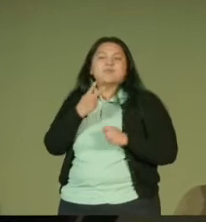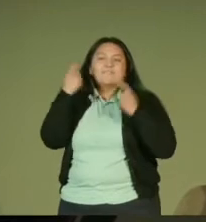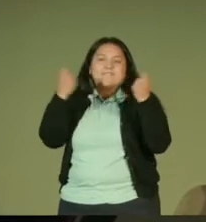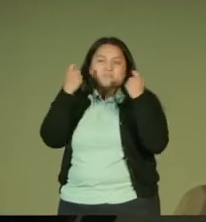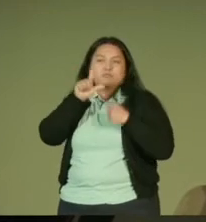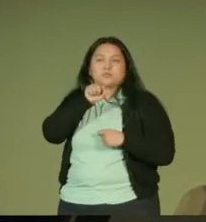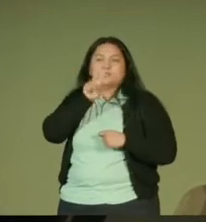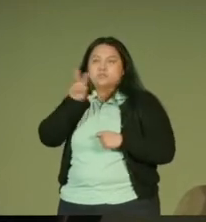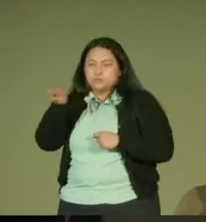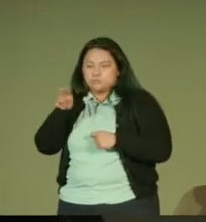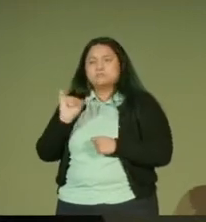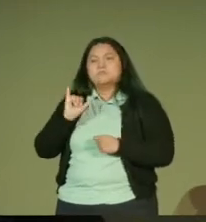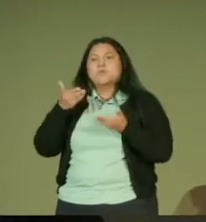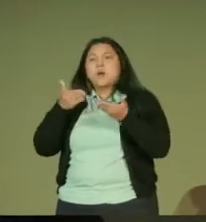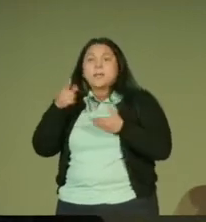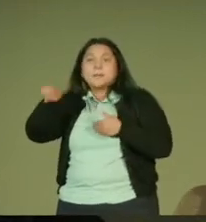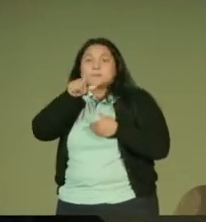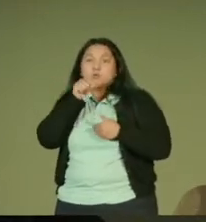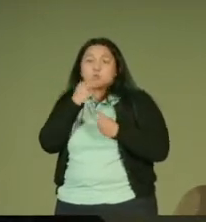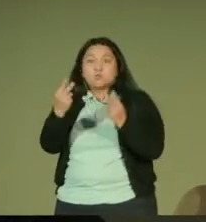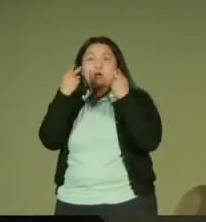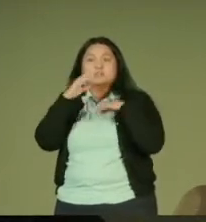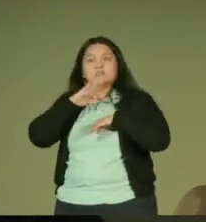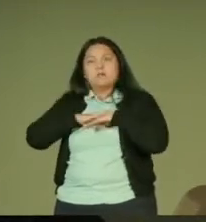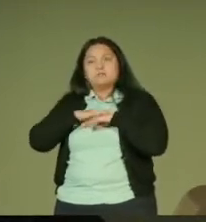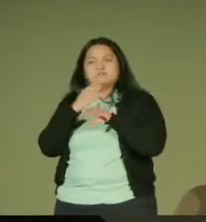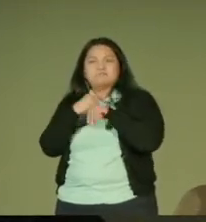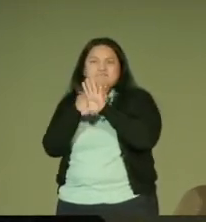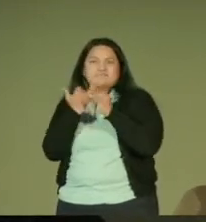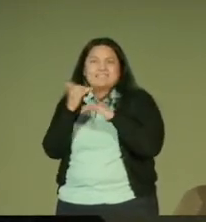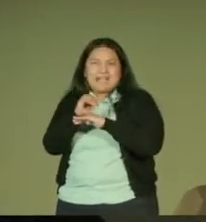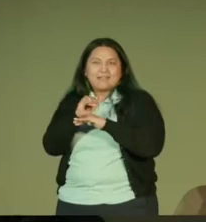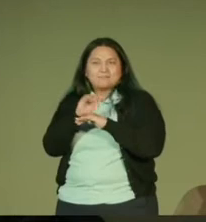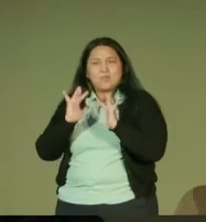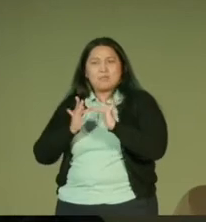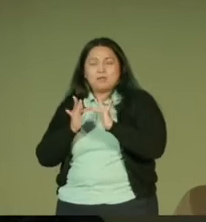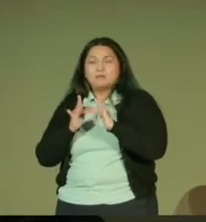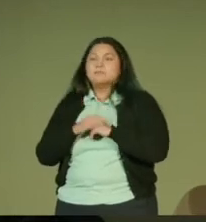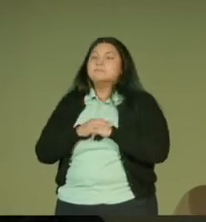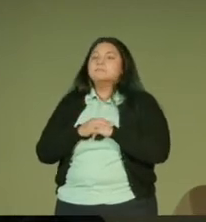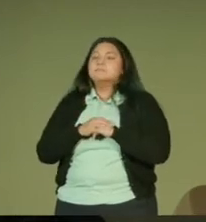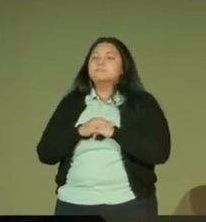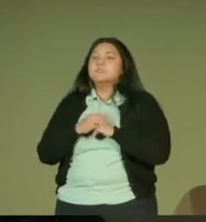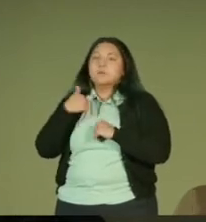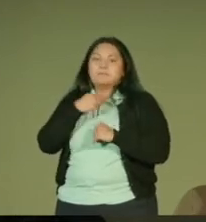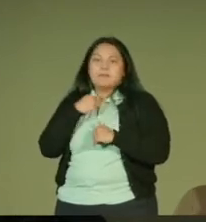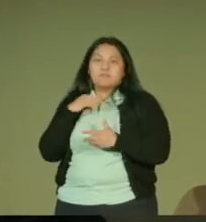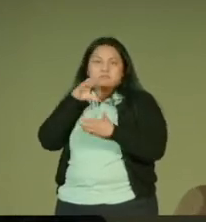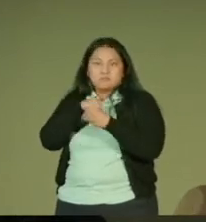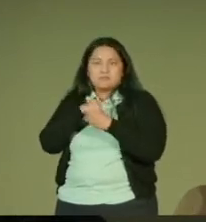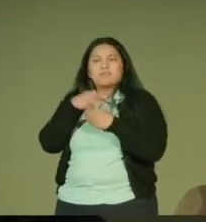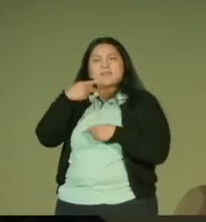And I also want to welcome those of you who are watching on Crowdcast tonight. As Jaron said, I'm Louise Steinman. I'm a member of the Penn